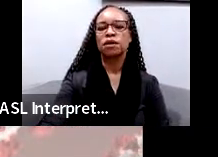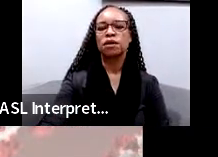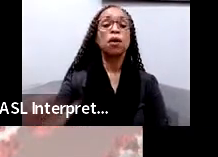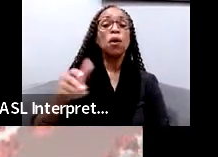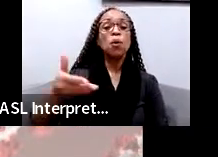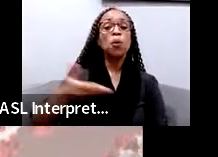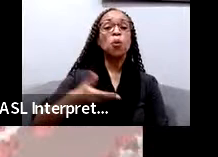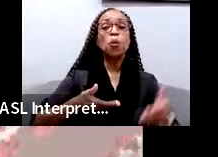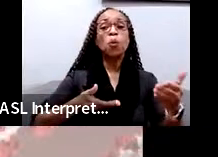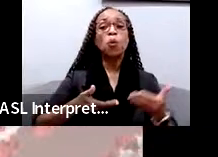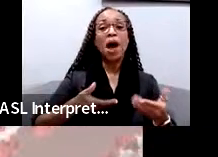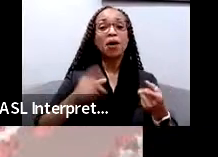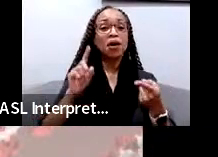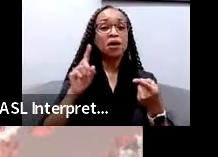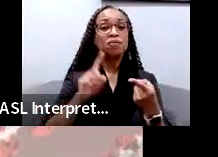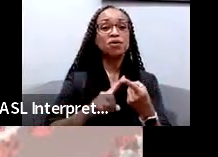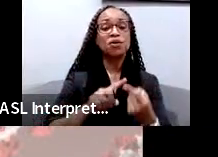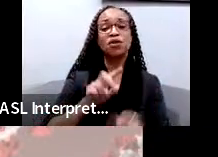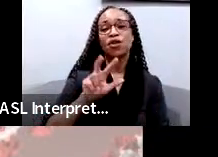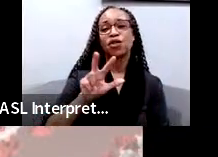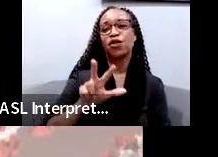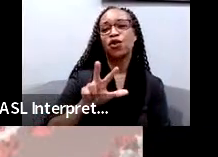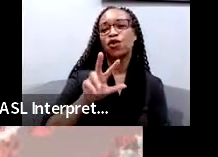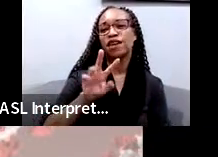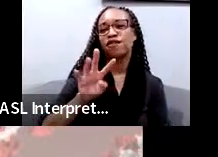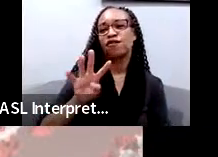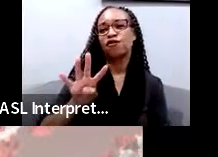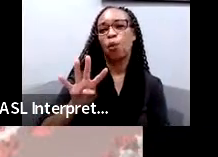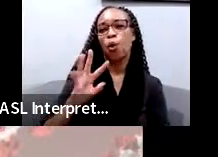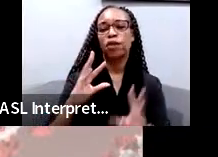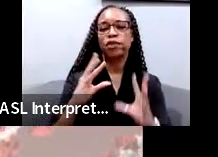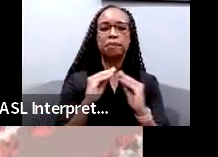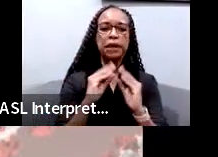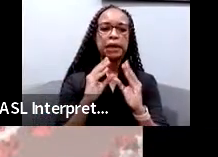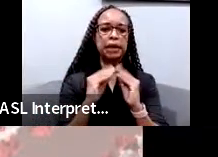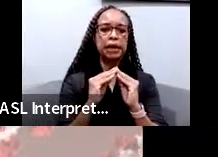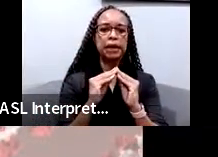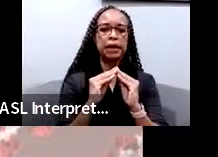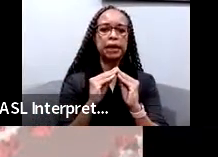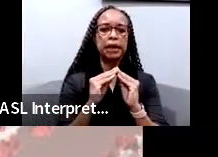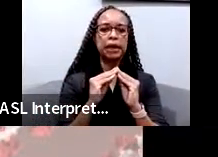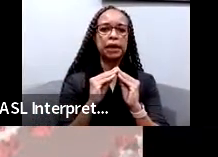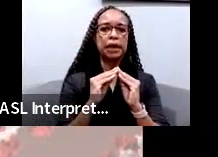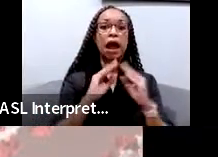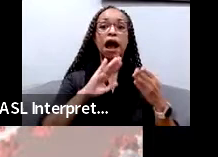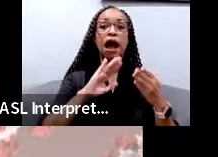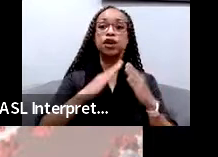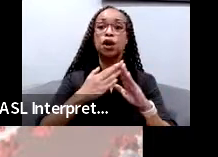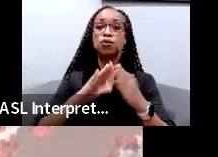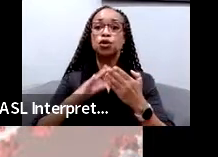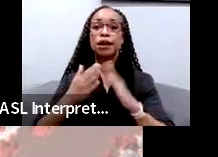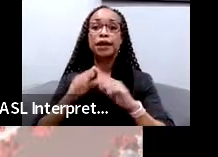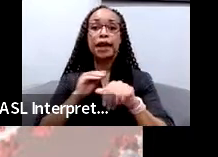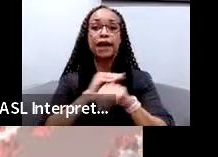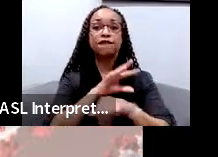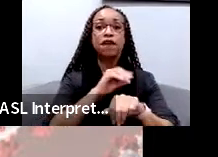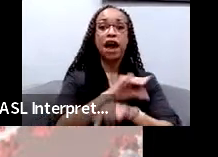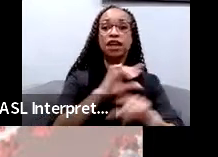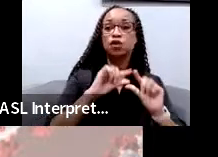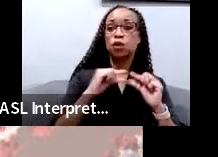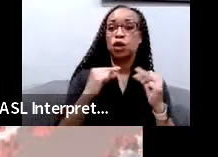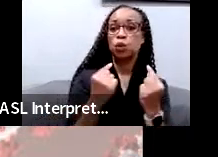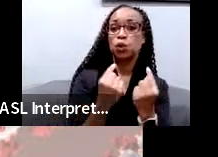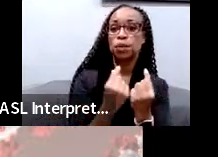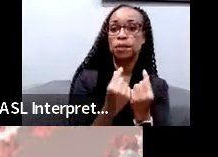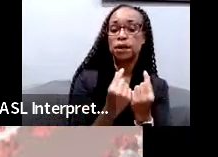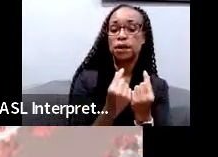Welcome to the 34th meeting of the Community Advisory Group. Wanted